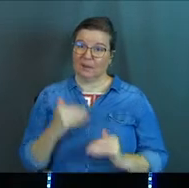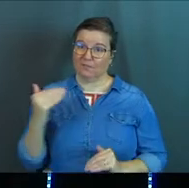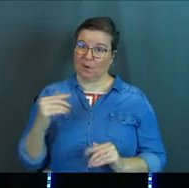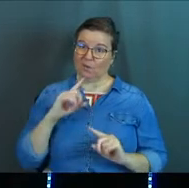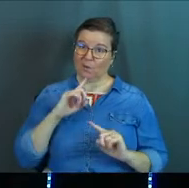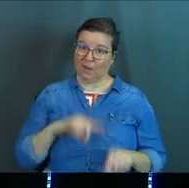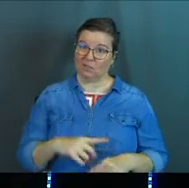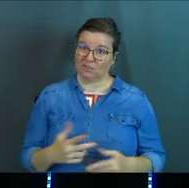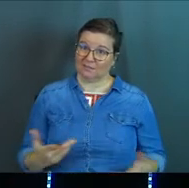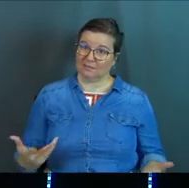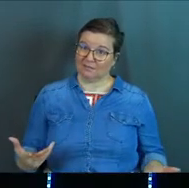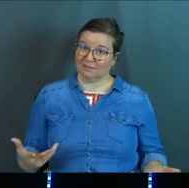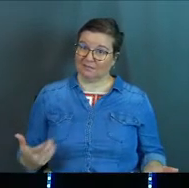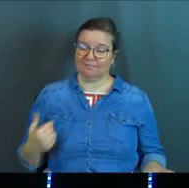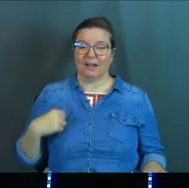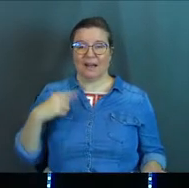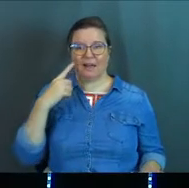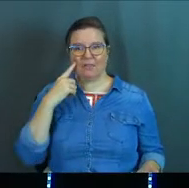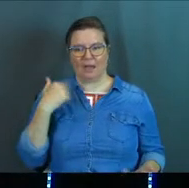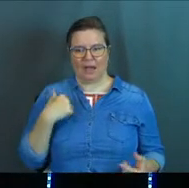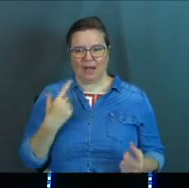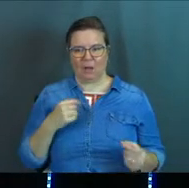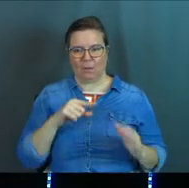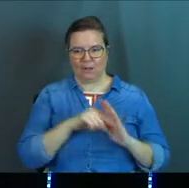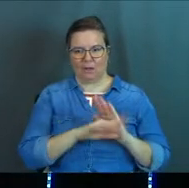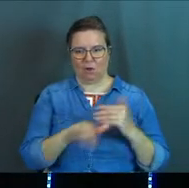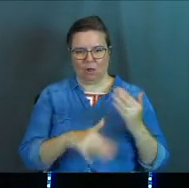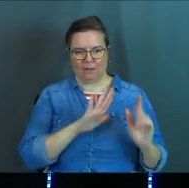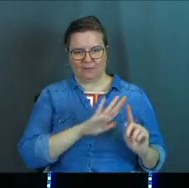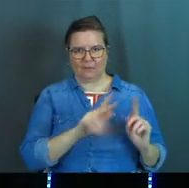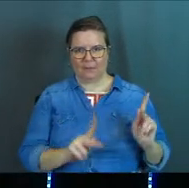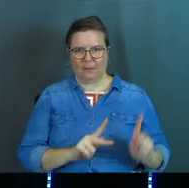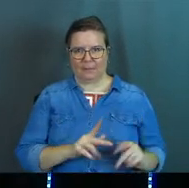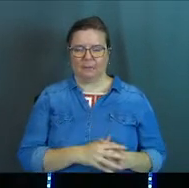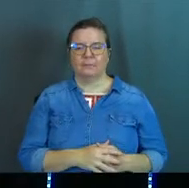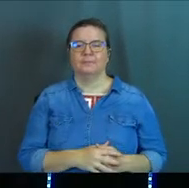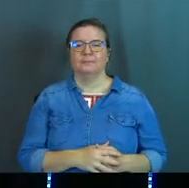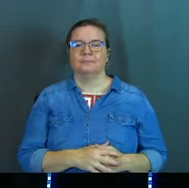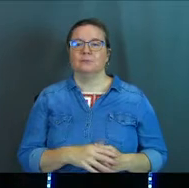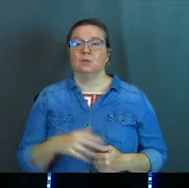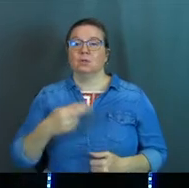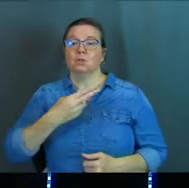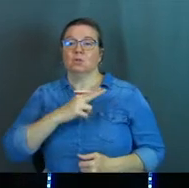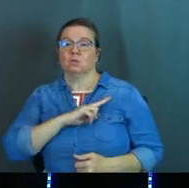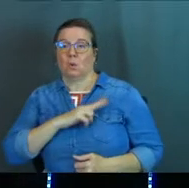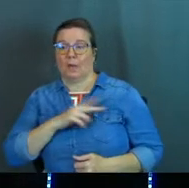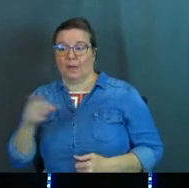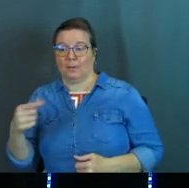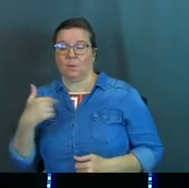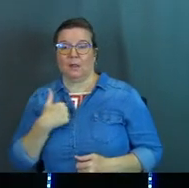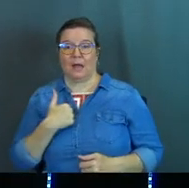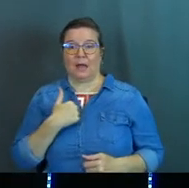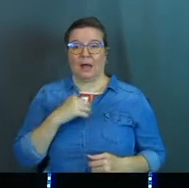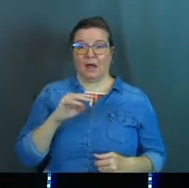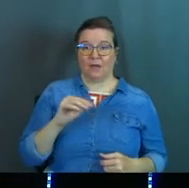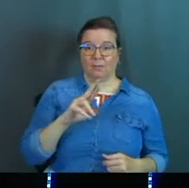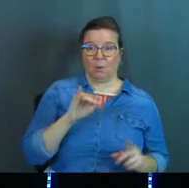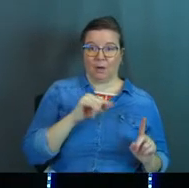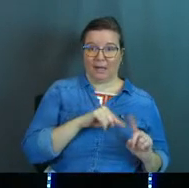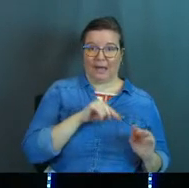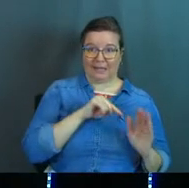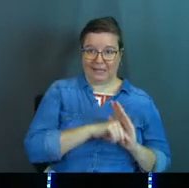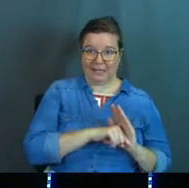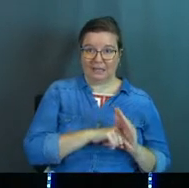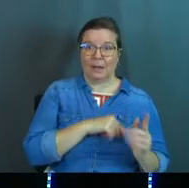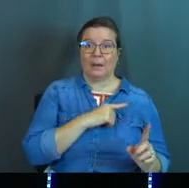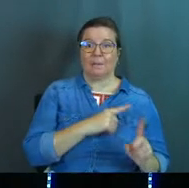overreaction, would you say? Yeah. I think I'll do a genocide. So Haman is going to have Mordecai killed, and he wants to have all